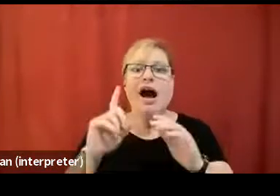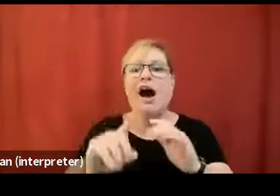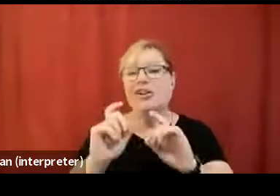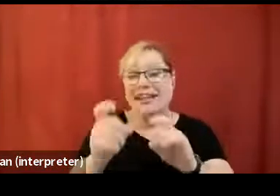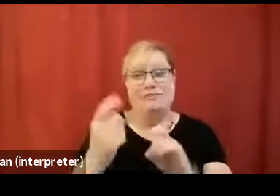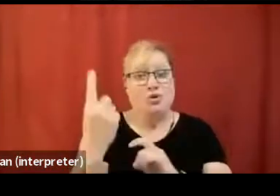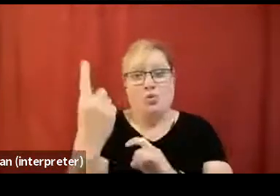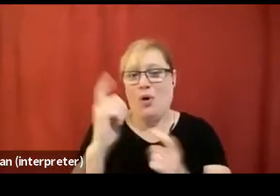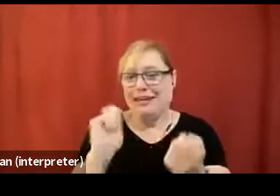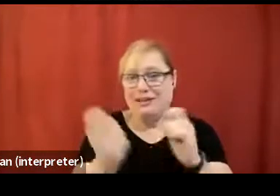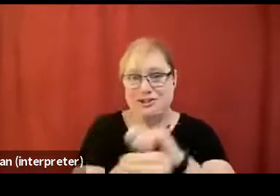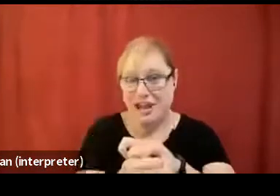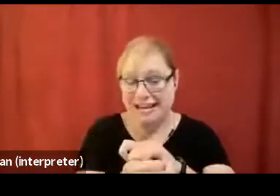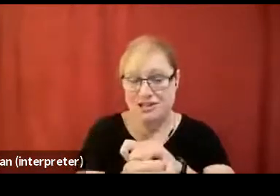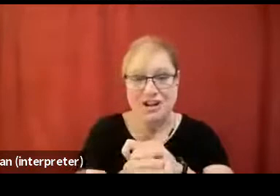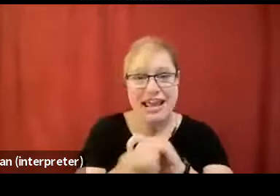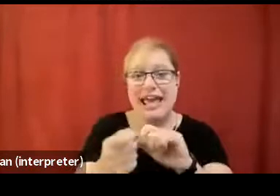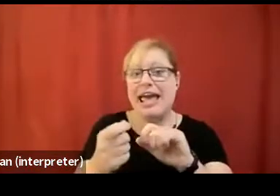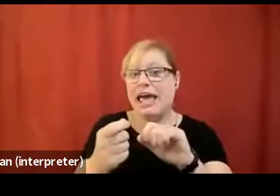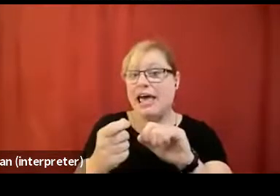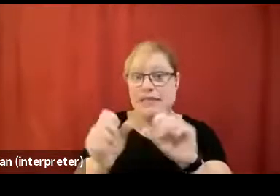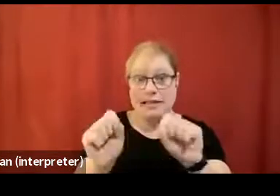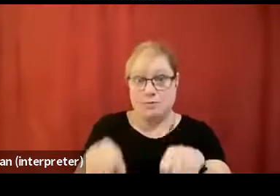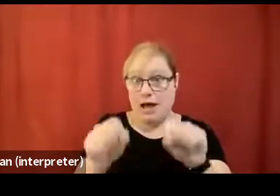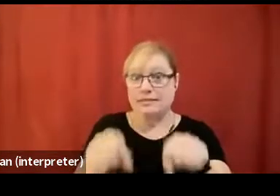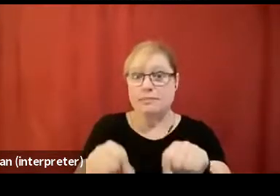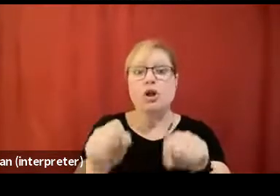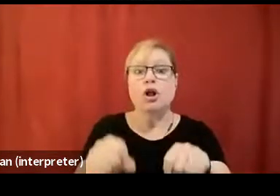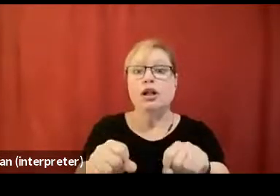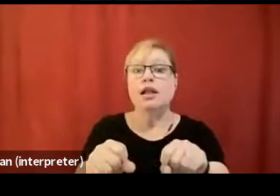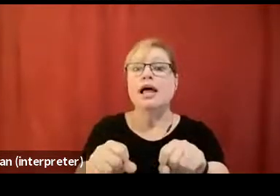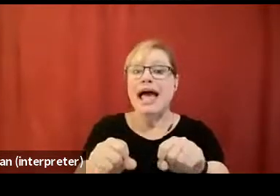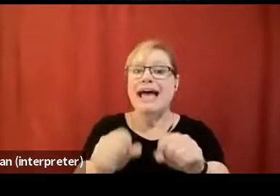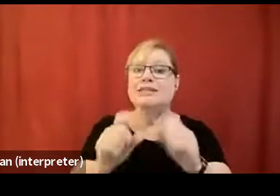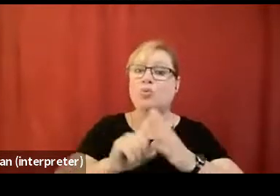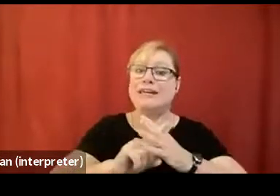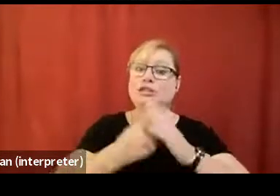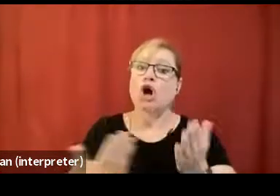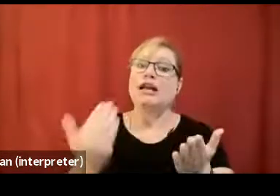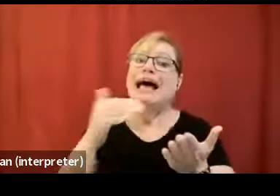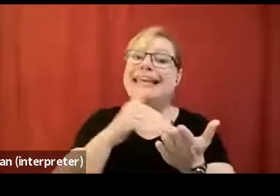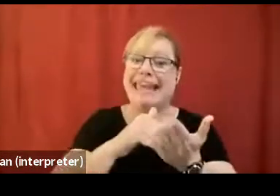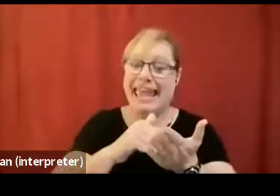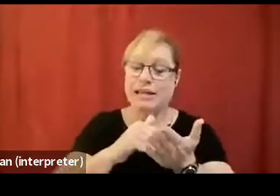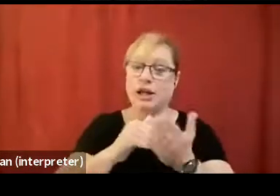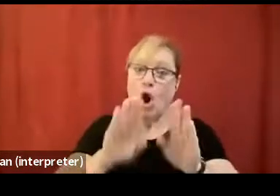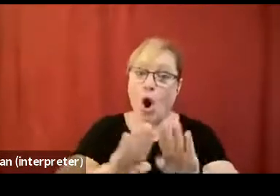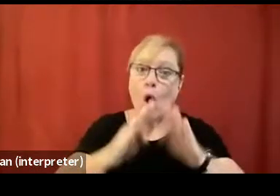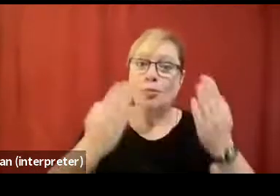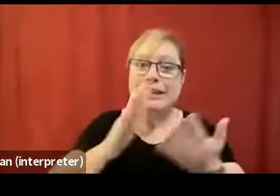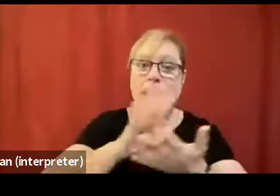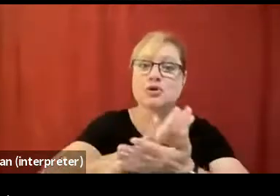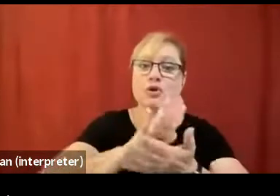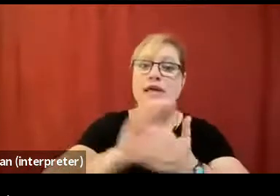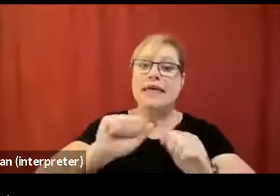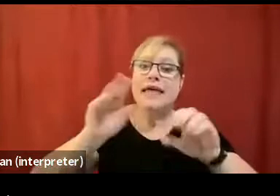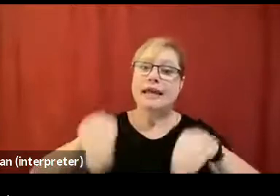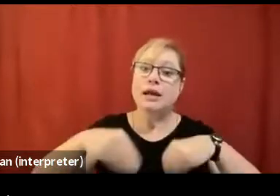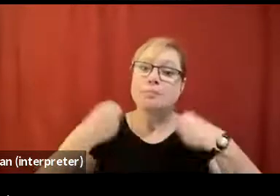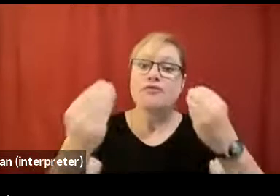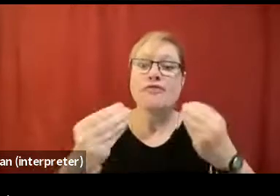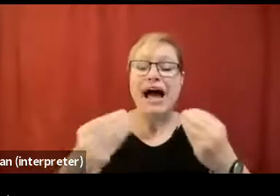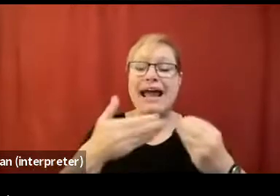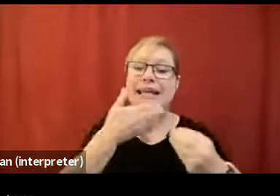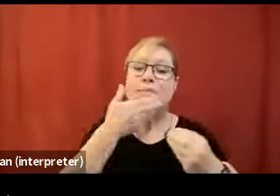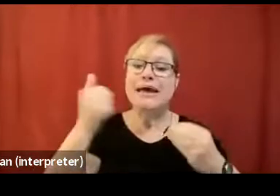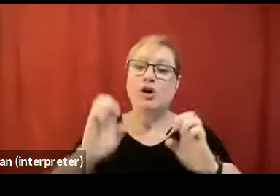change that could be made as the world emerges from the pandemic that could provide greater educational opportunities and